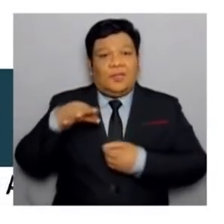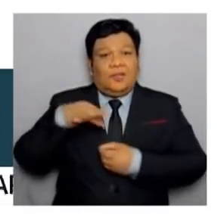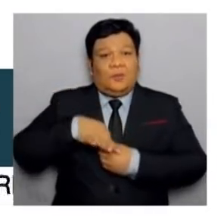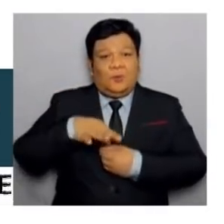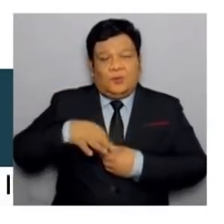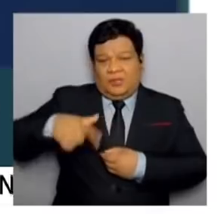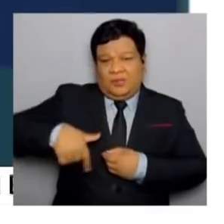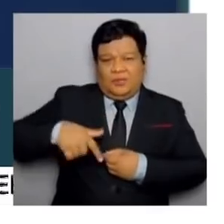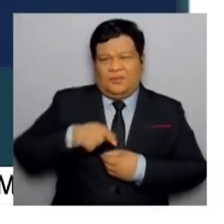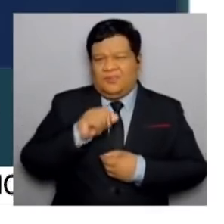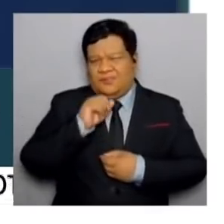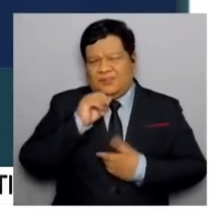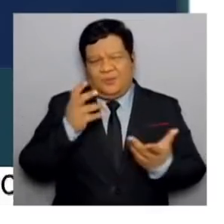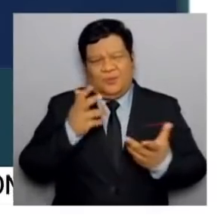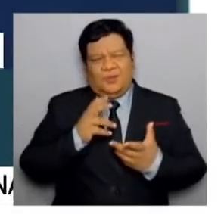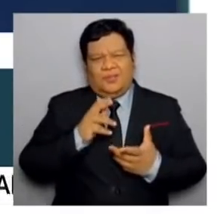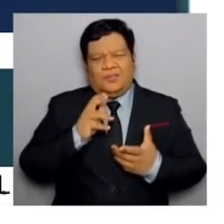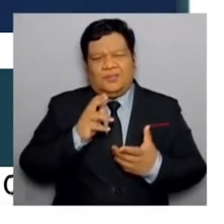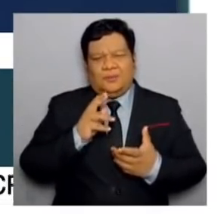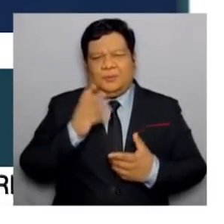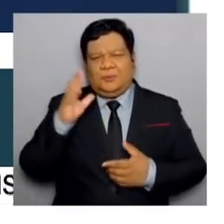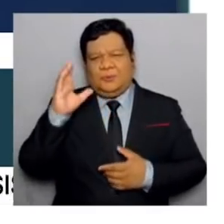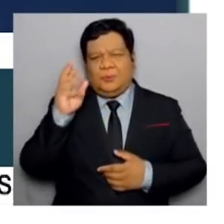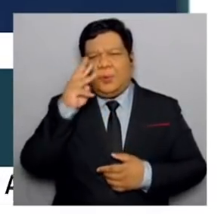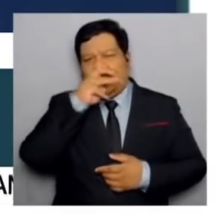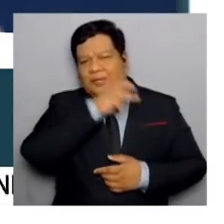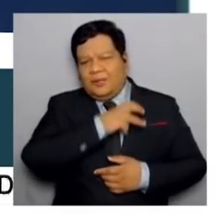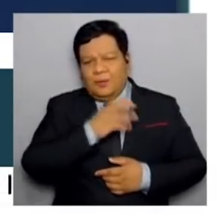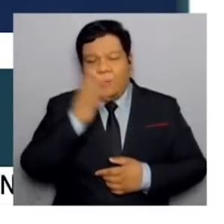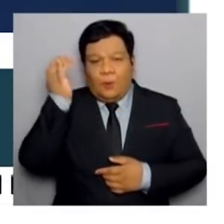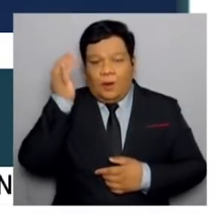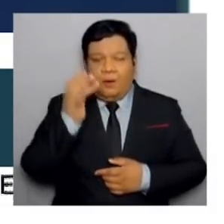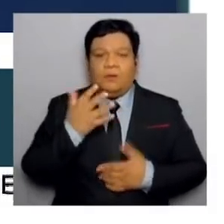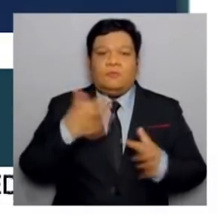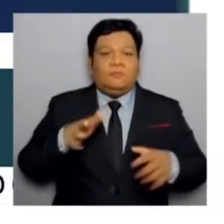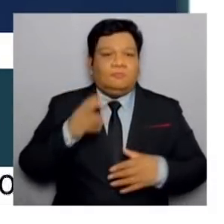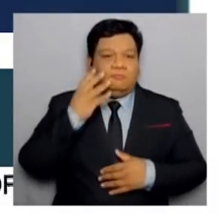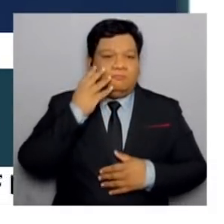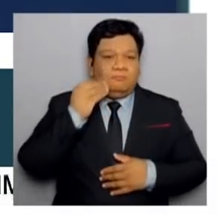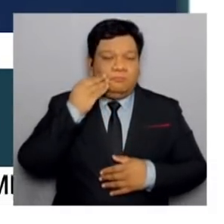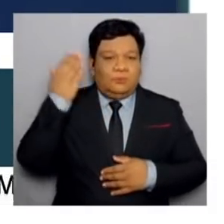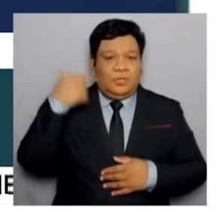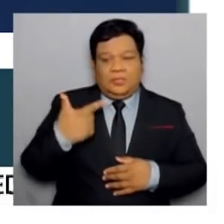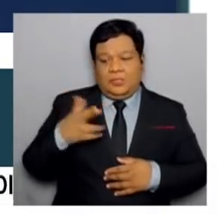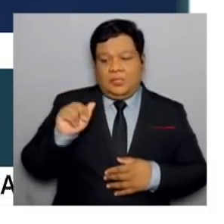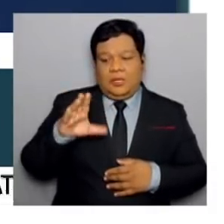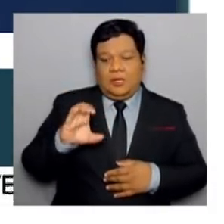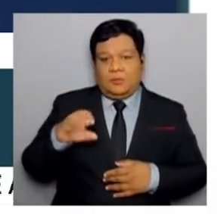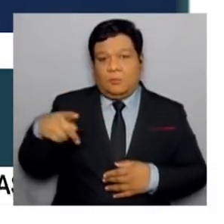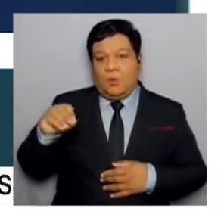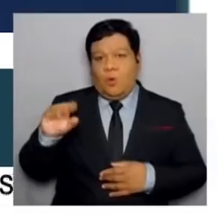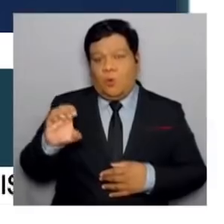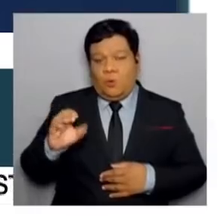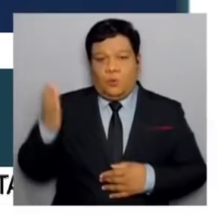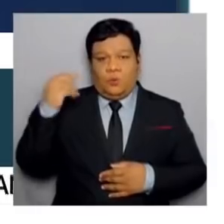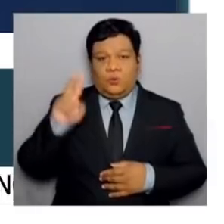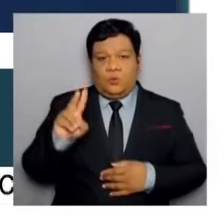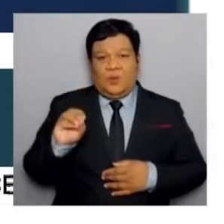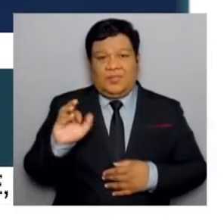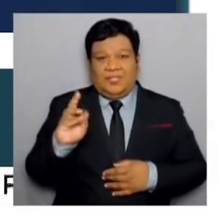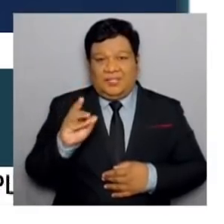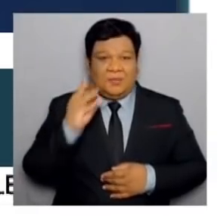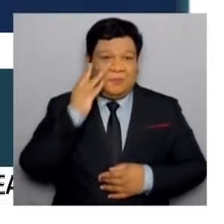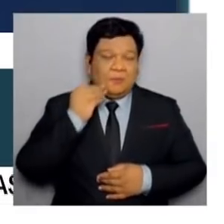very unusual or in fact very strange, because as we have witnessed, for example, in the Grace Poe petition back in 2016, as early